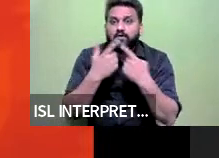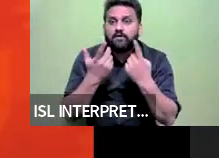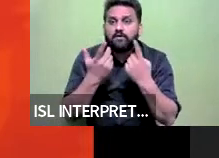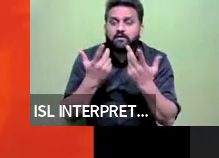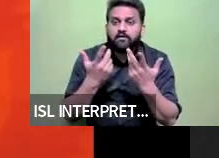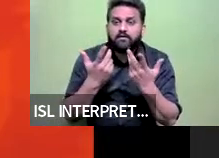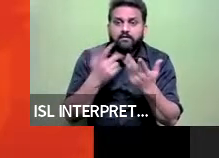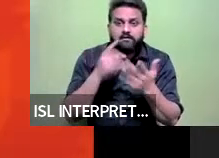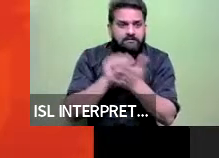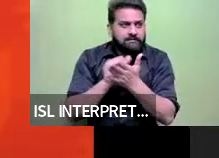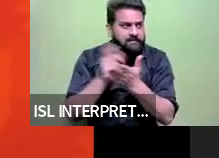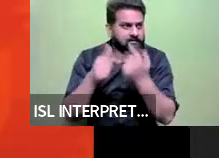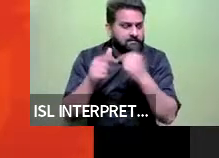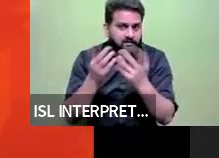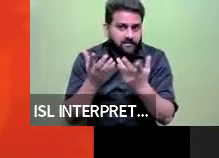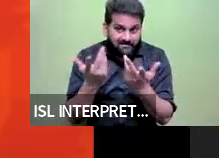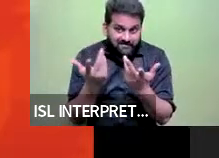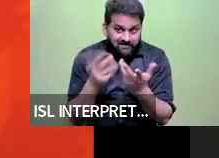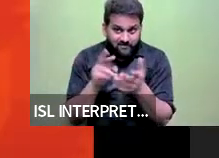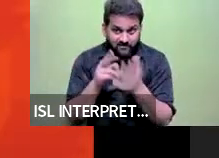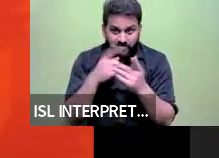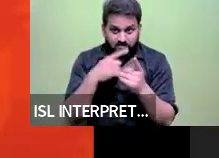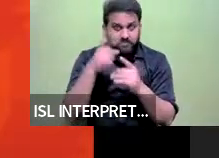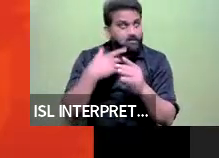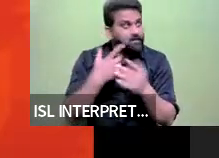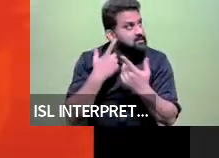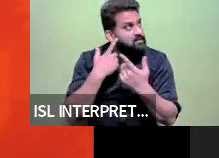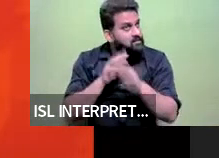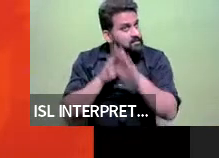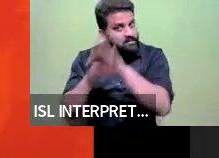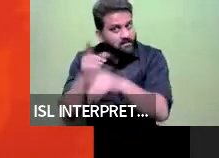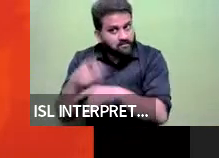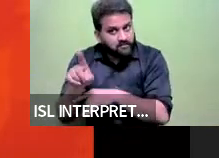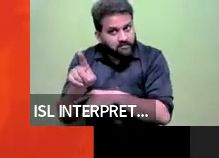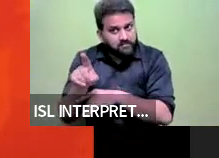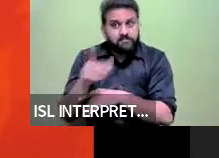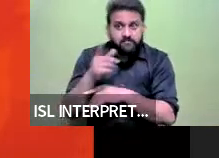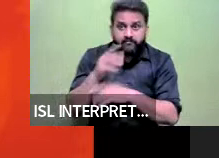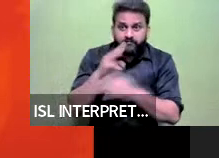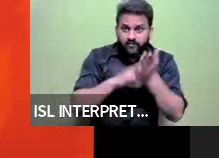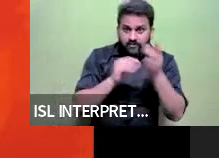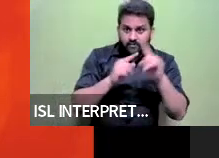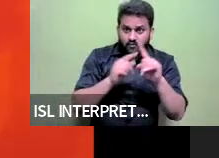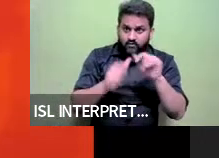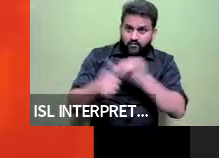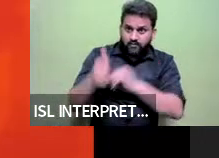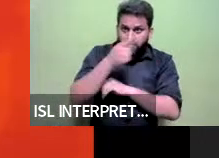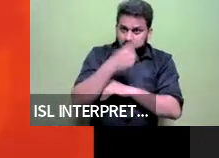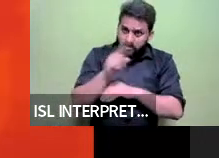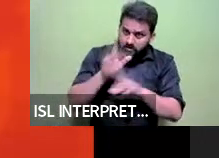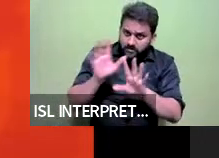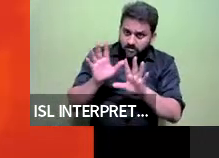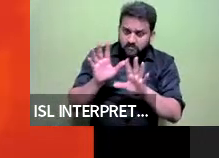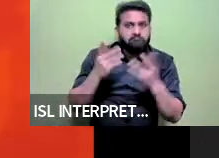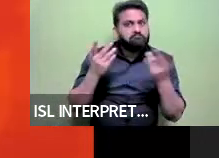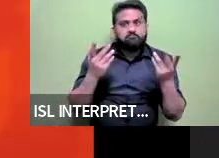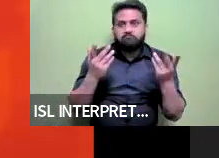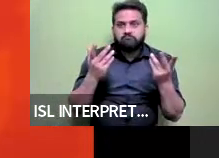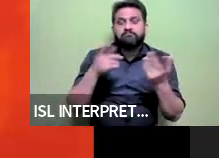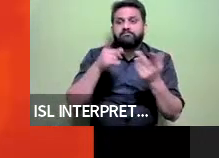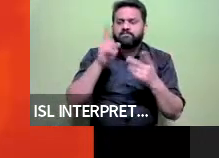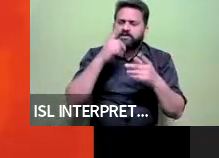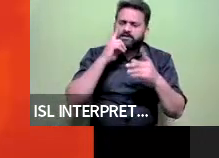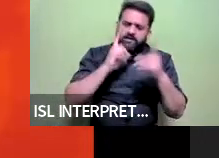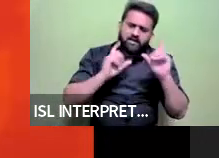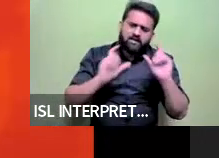published. Is it something that you want to rely on? Is it a good authority? No. So you have to be